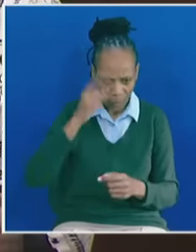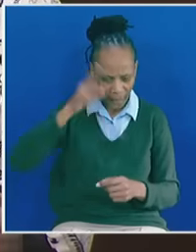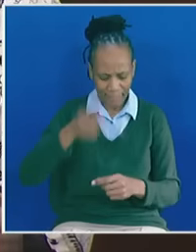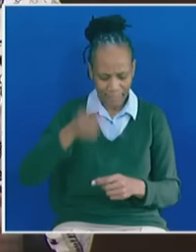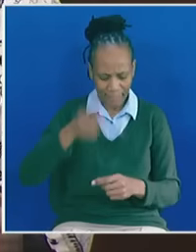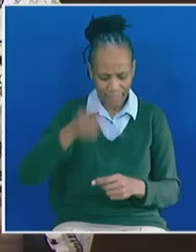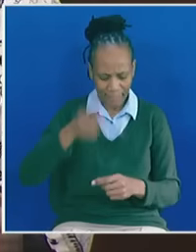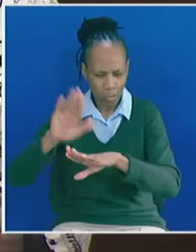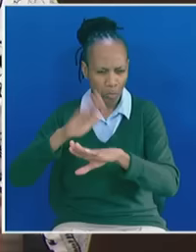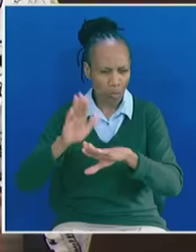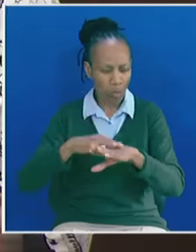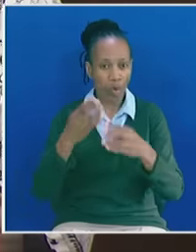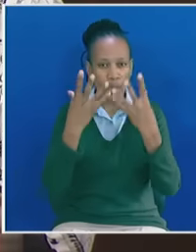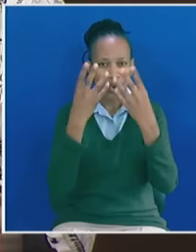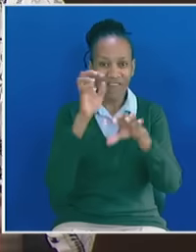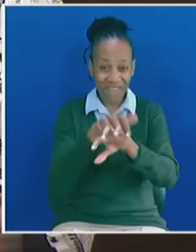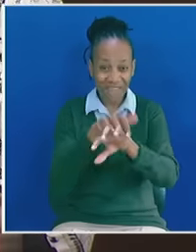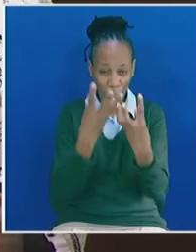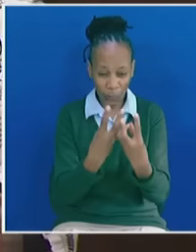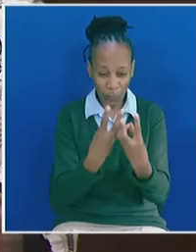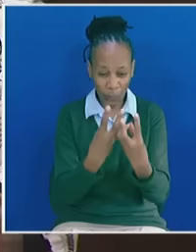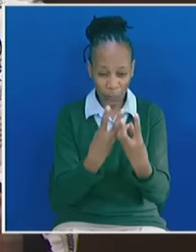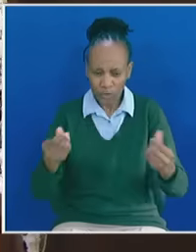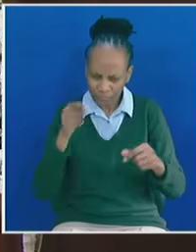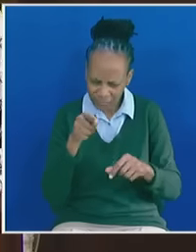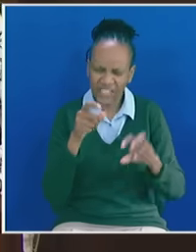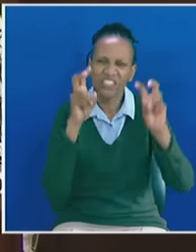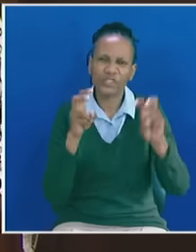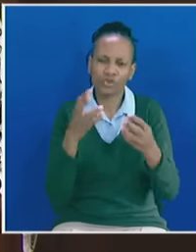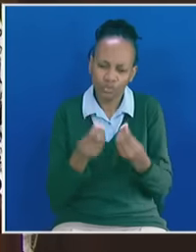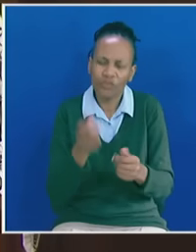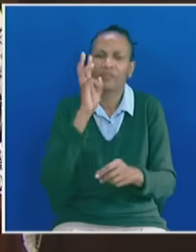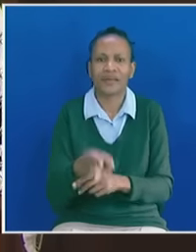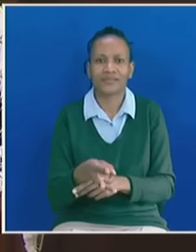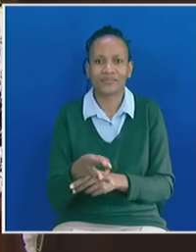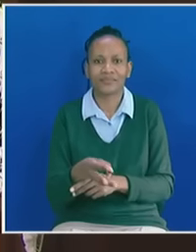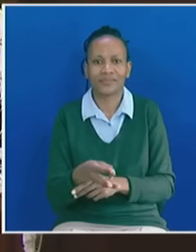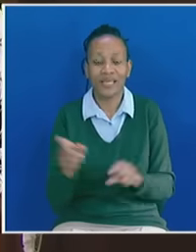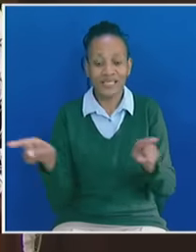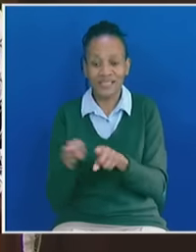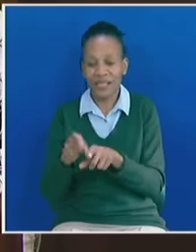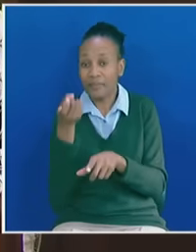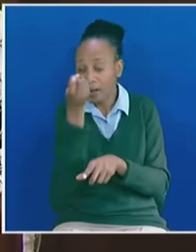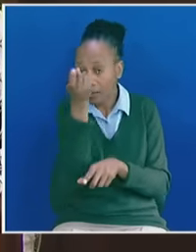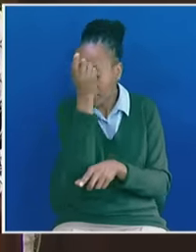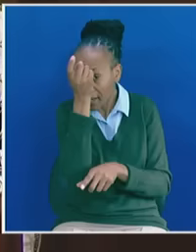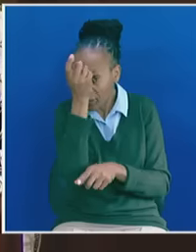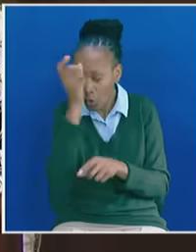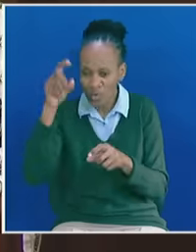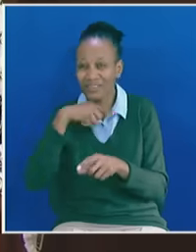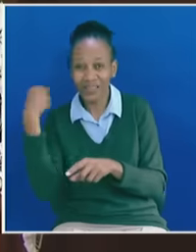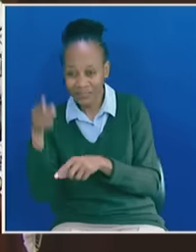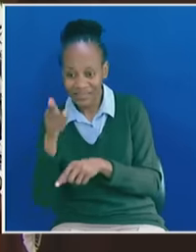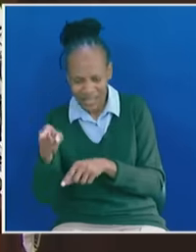this human threat of drought in the same manner that government has brought stability to the rhino poaching as part of environmental